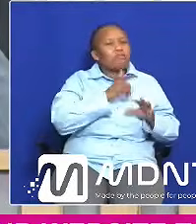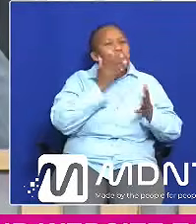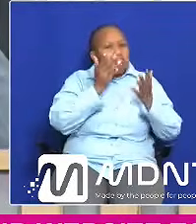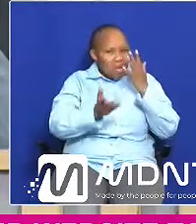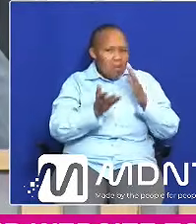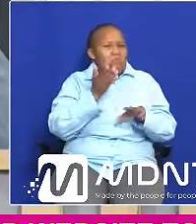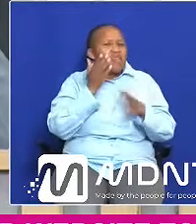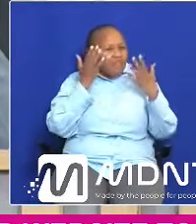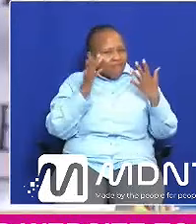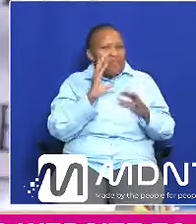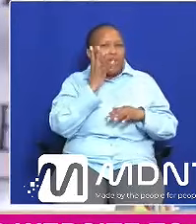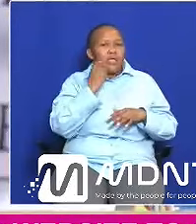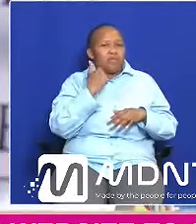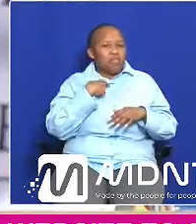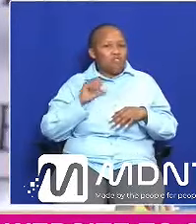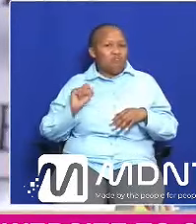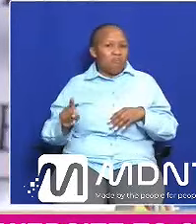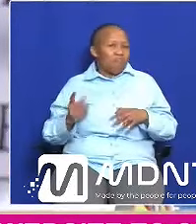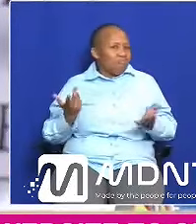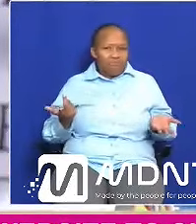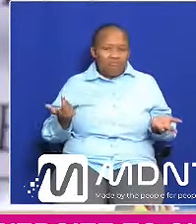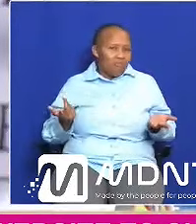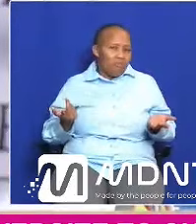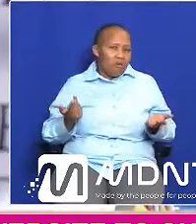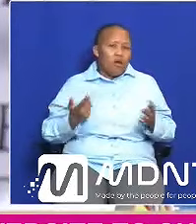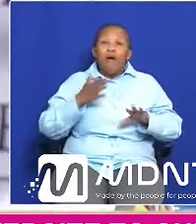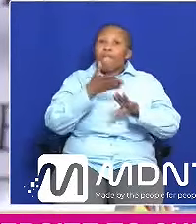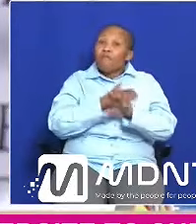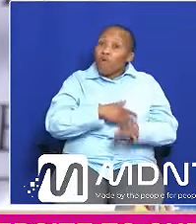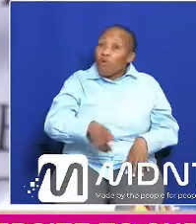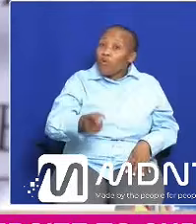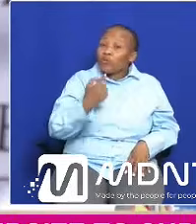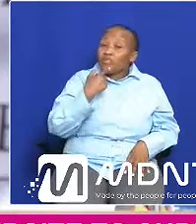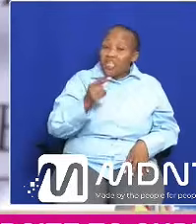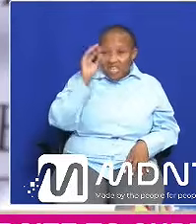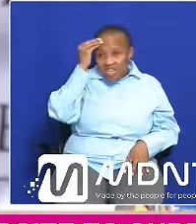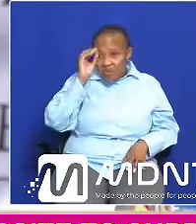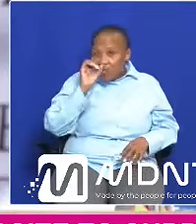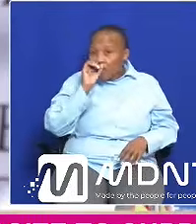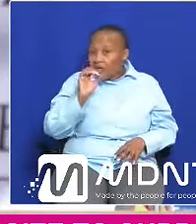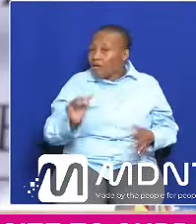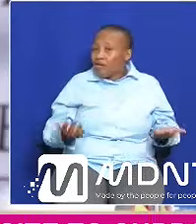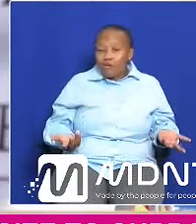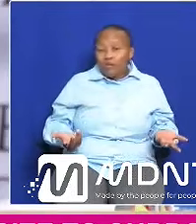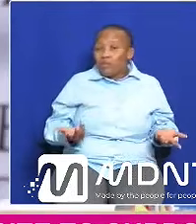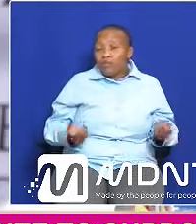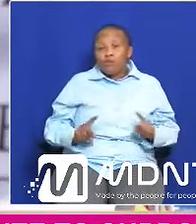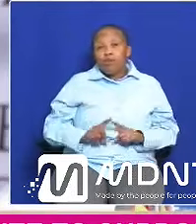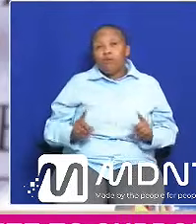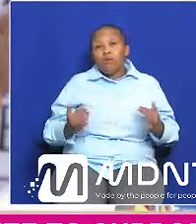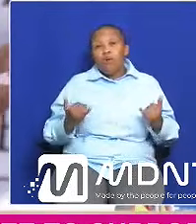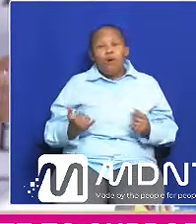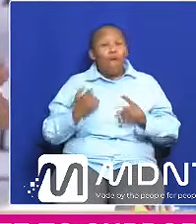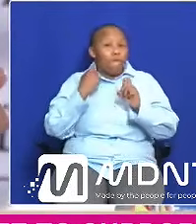You definitively say he didn't have any interest, but in answering positively, you say